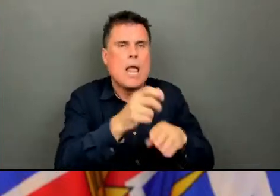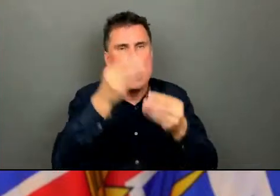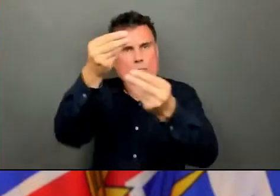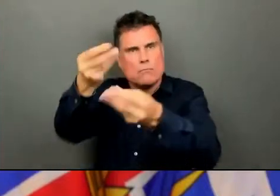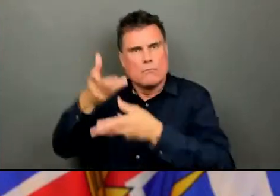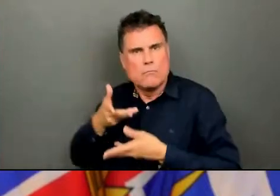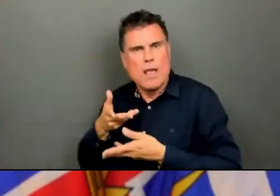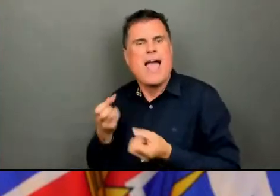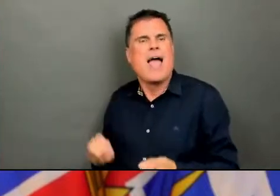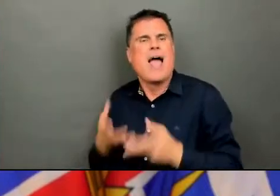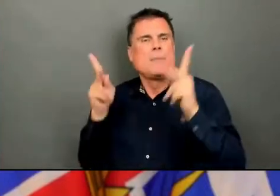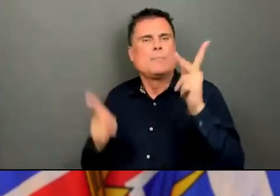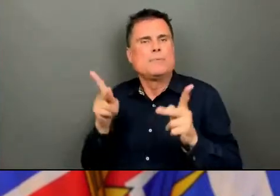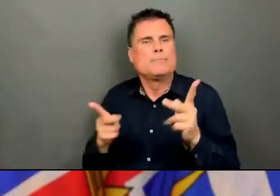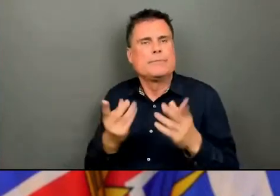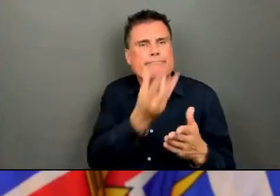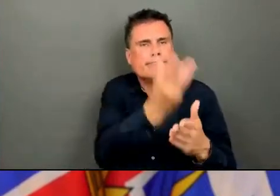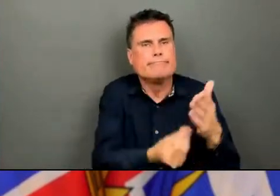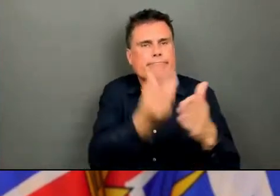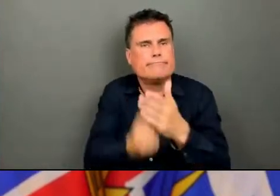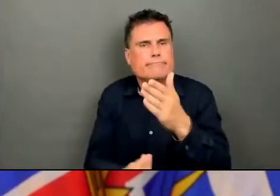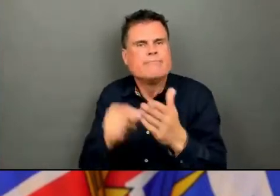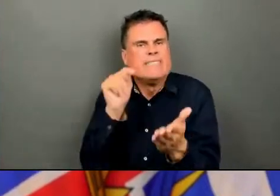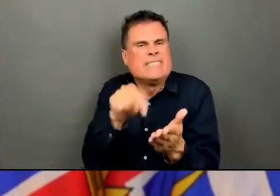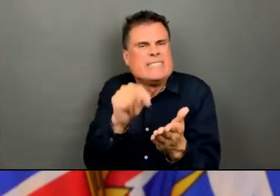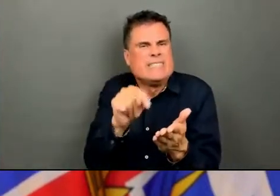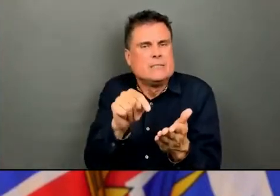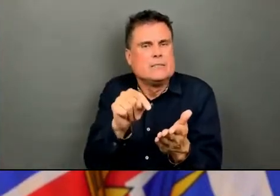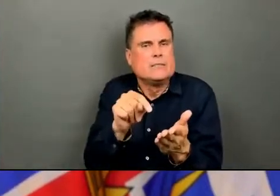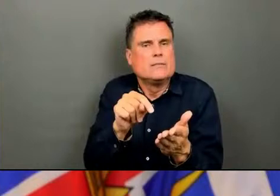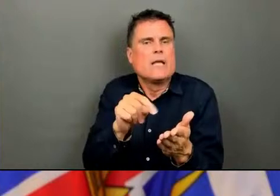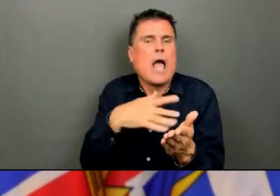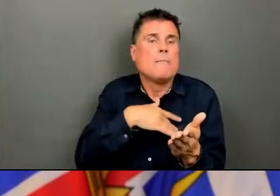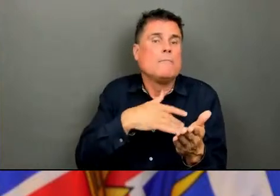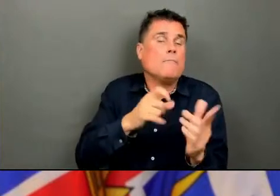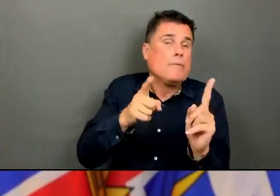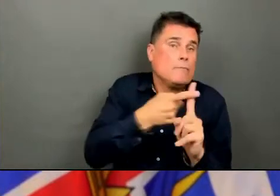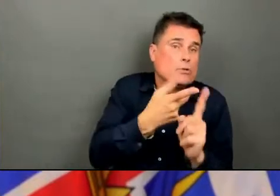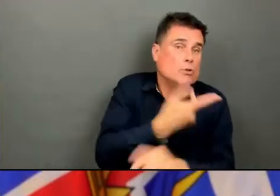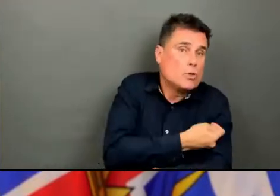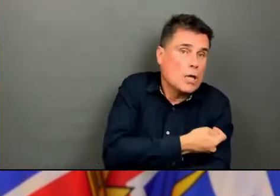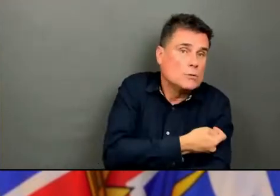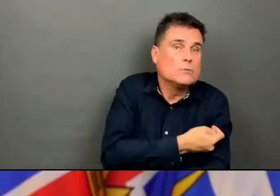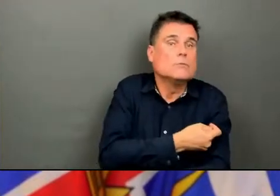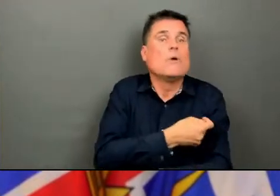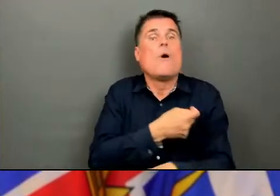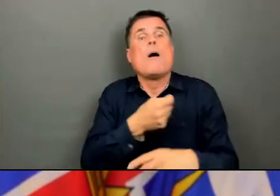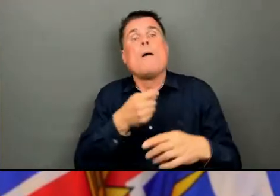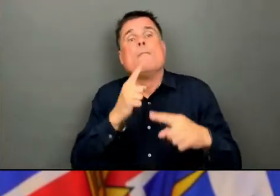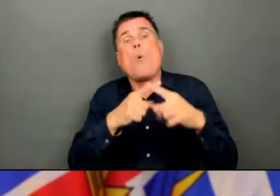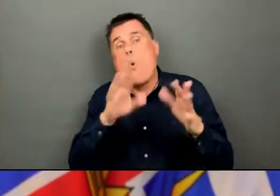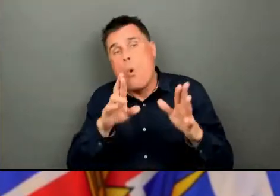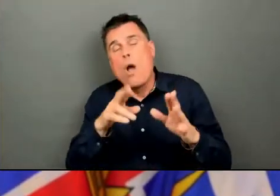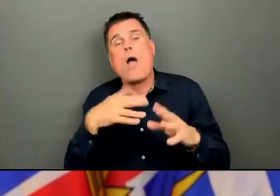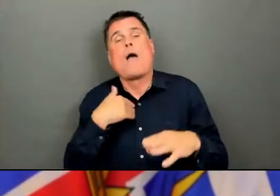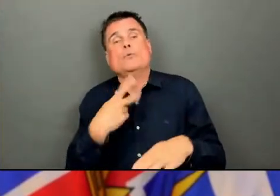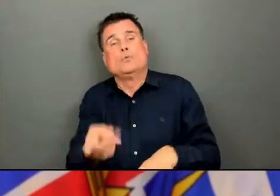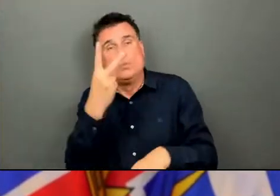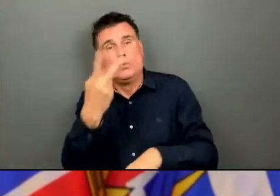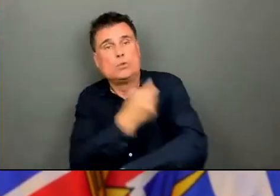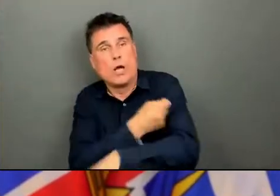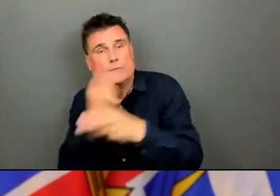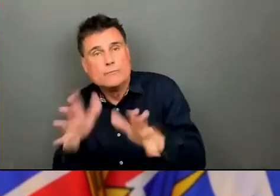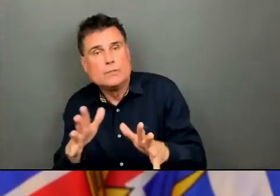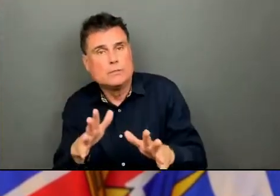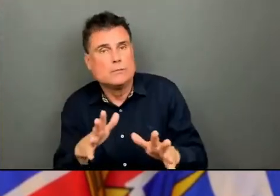are people who've had within 21 days of first dose and or 7 days of second dose. And I don't have it in